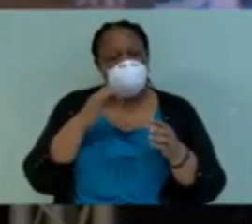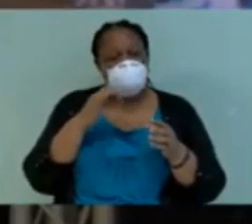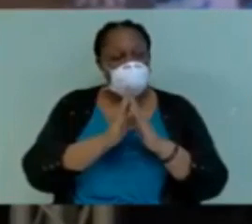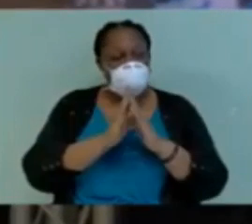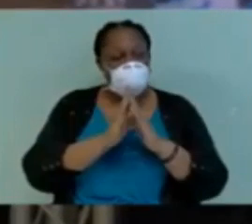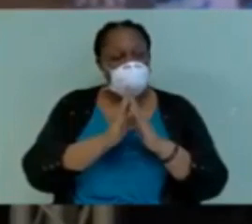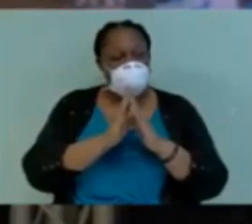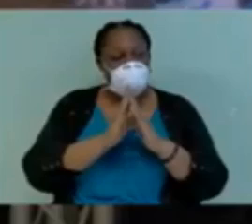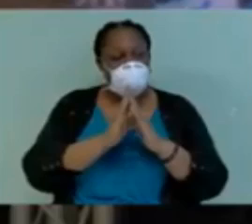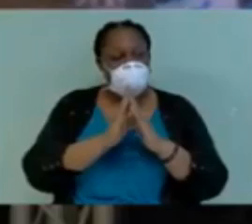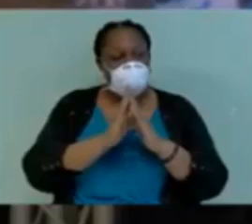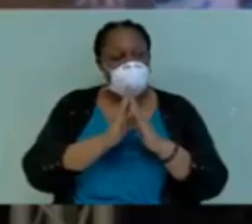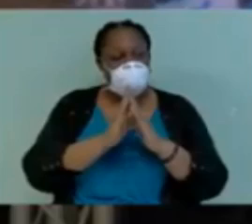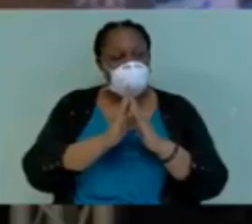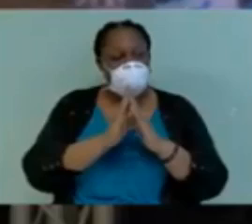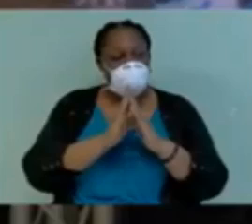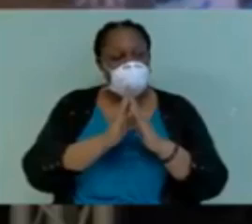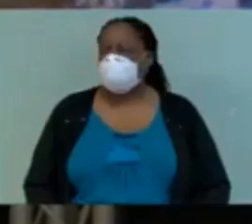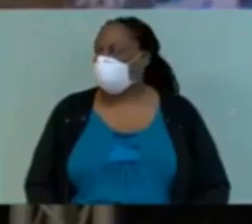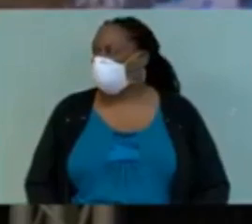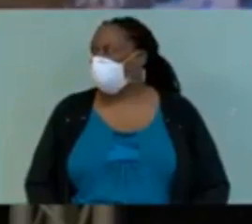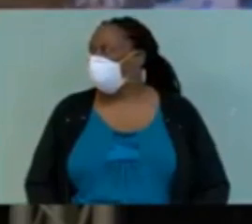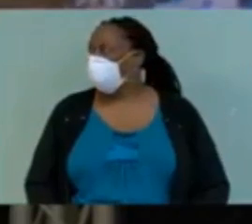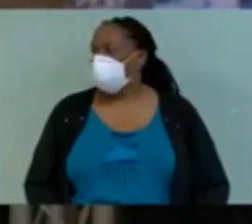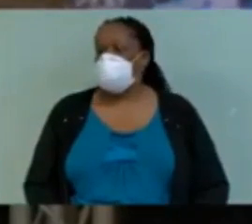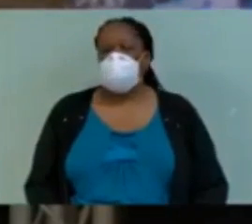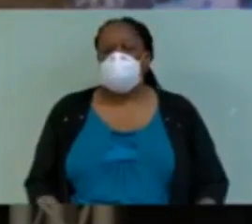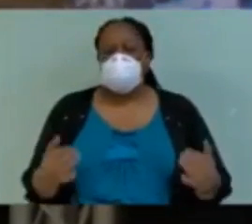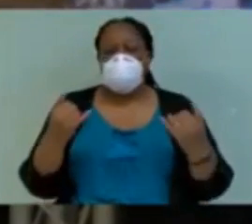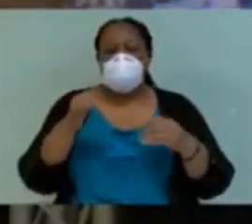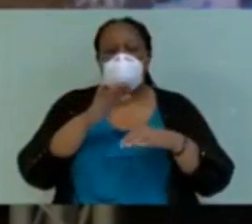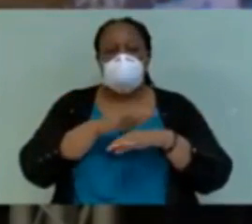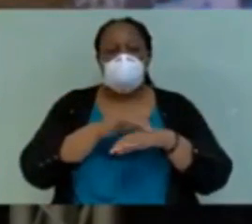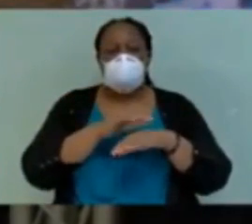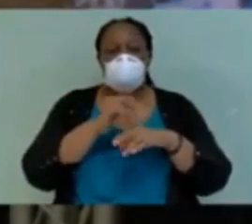Thank you, Mr. Williams. I recognize among us the